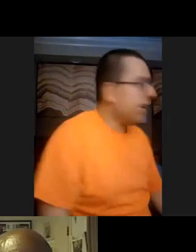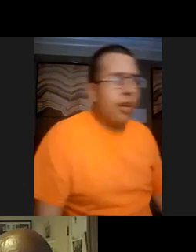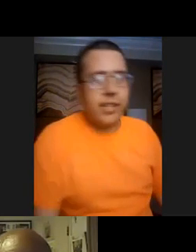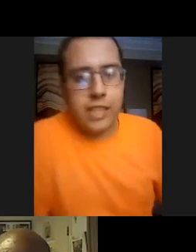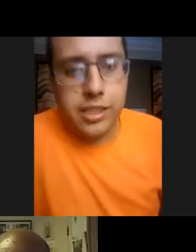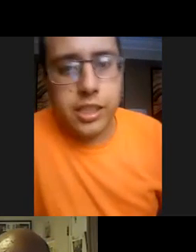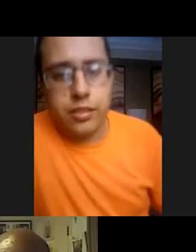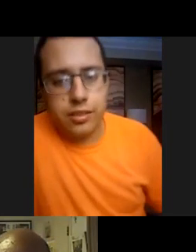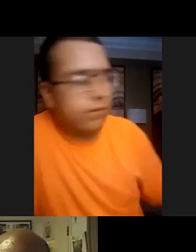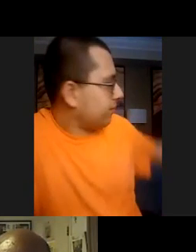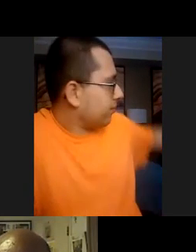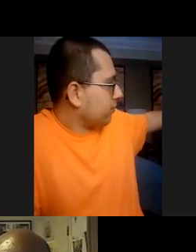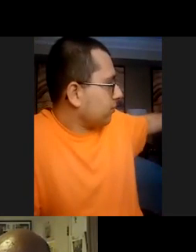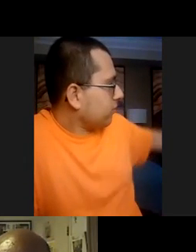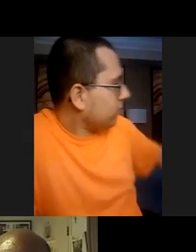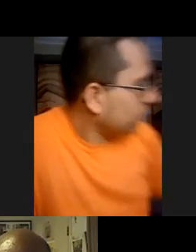It's up to somebody.